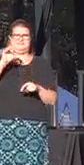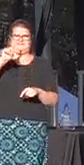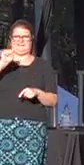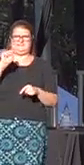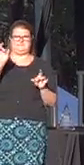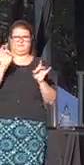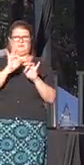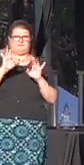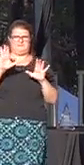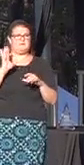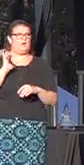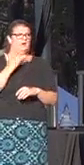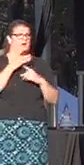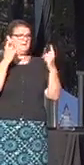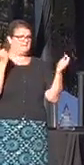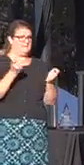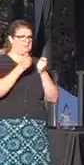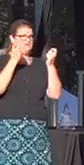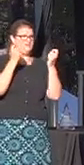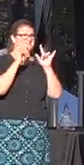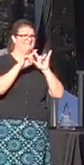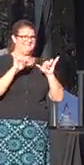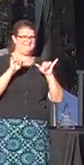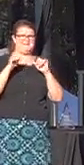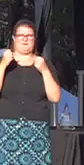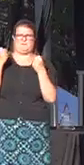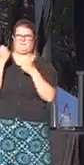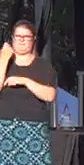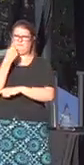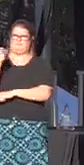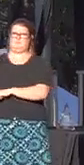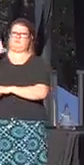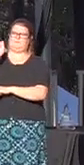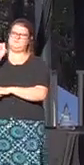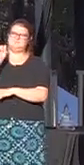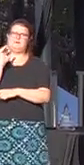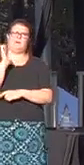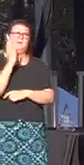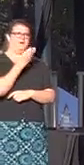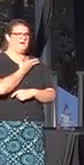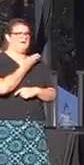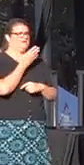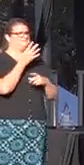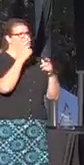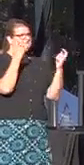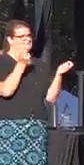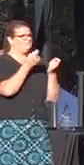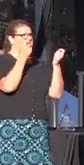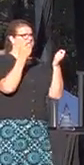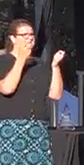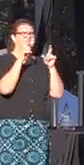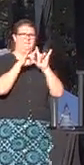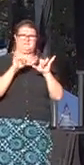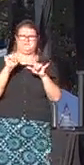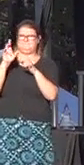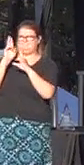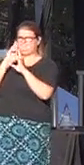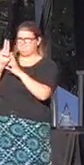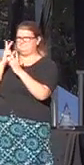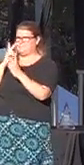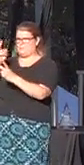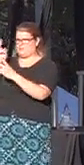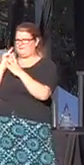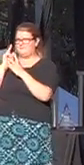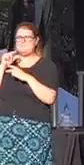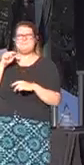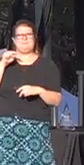our celebrations were also protests. Our festivals were also memorials. This resilience has